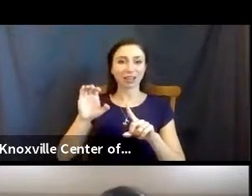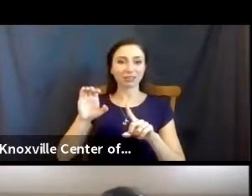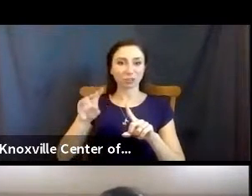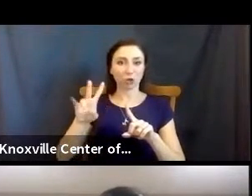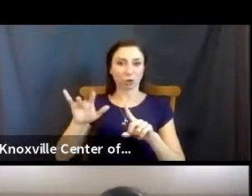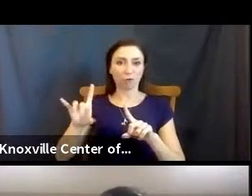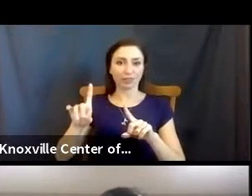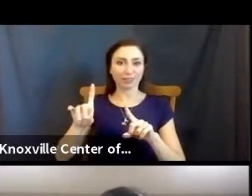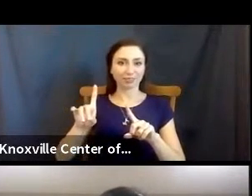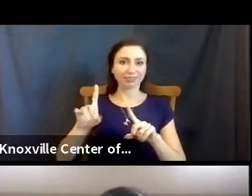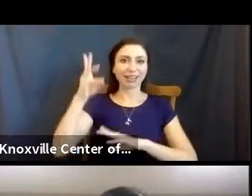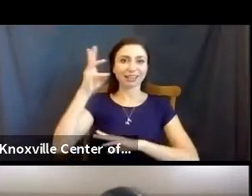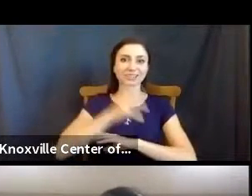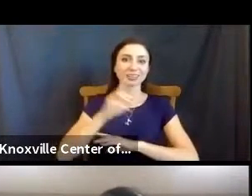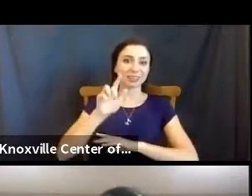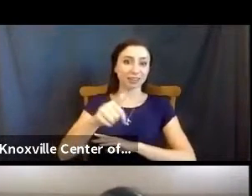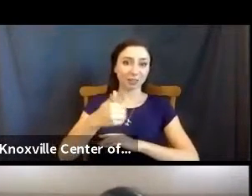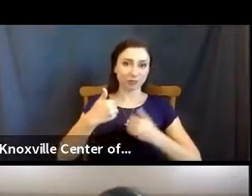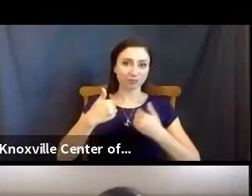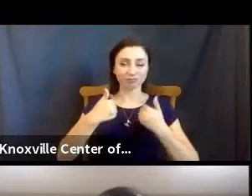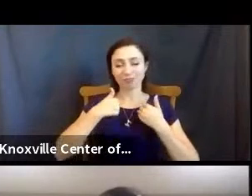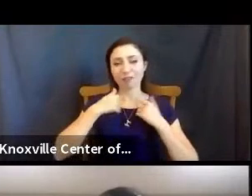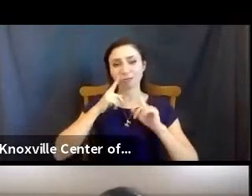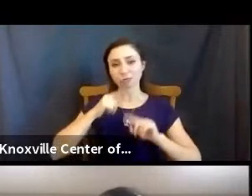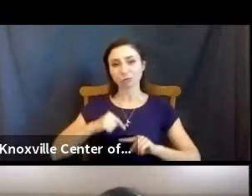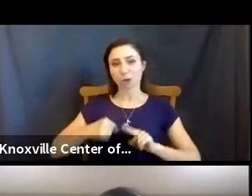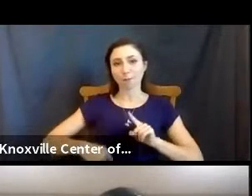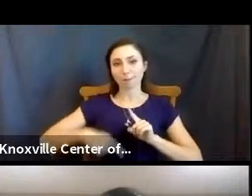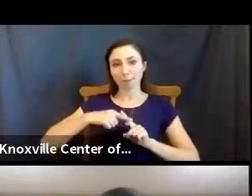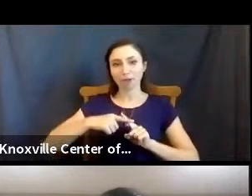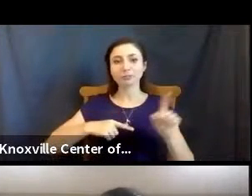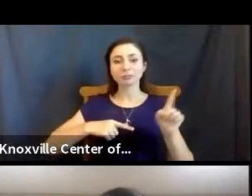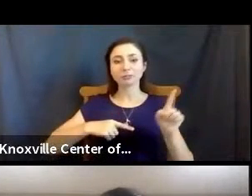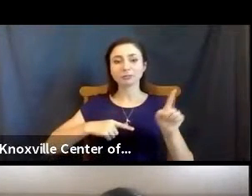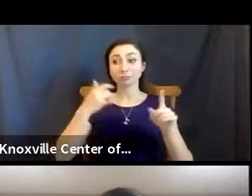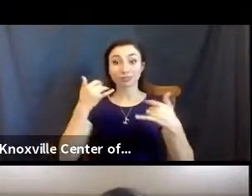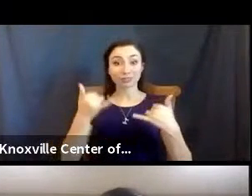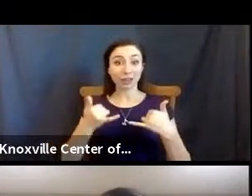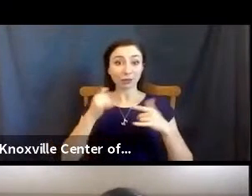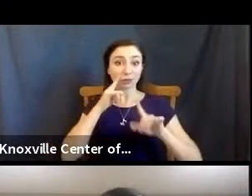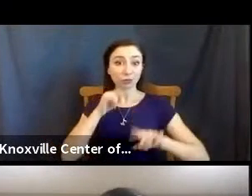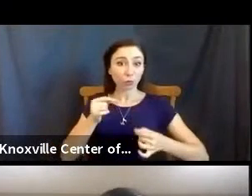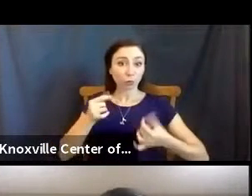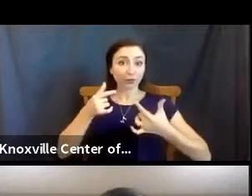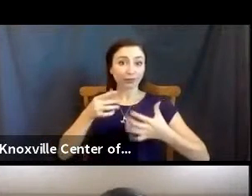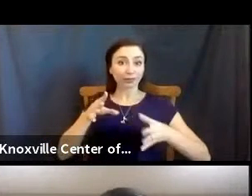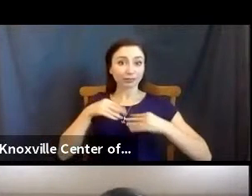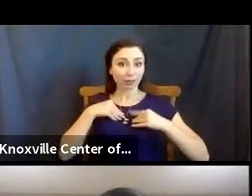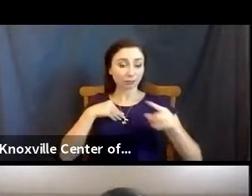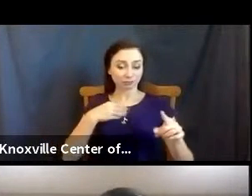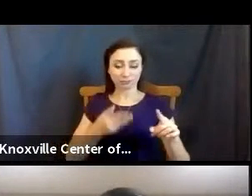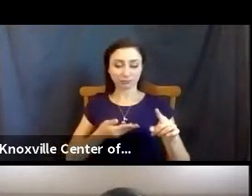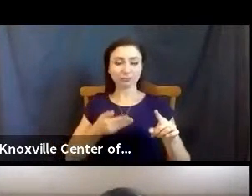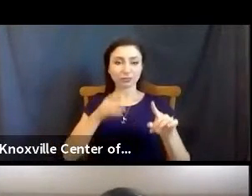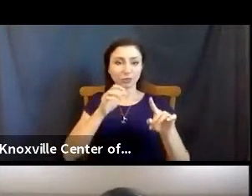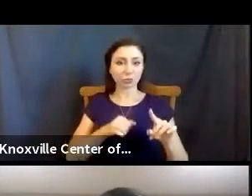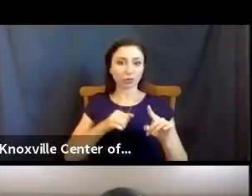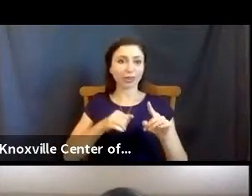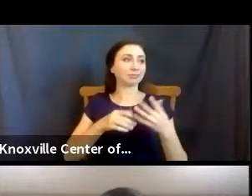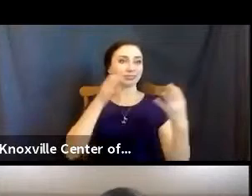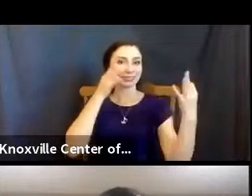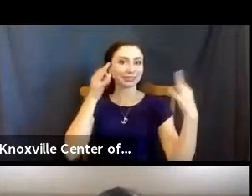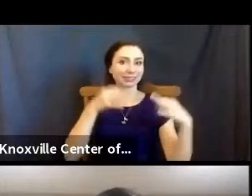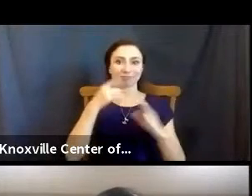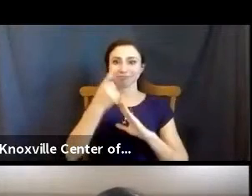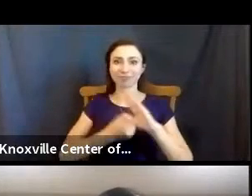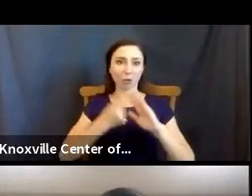positive. But now with our turnaround time being so good, they presumptively diagnose COVID-19, and within